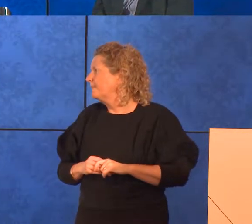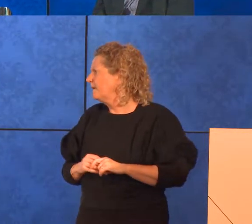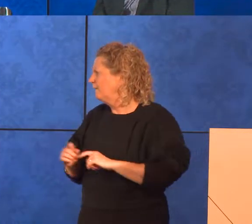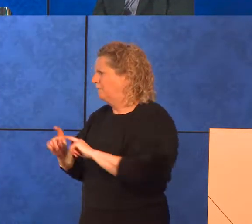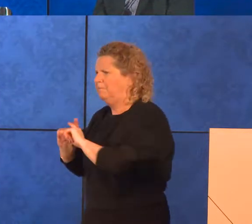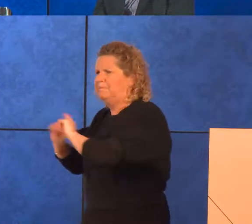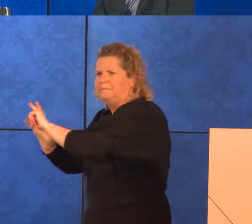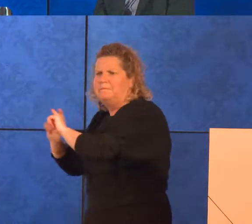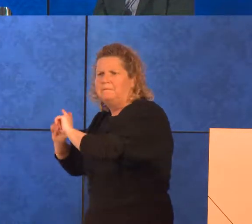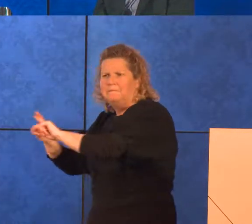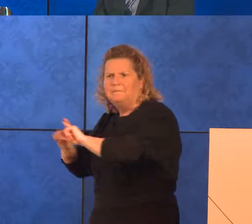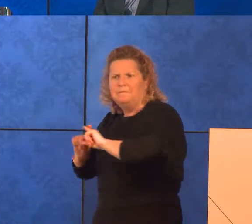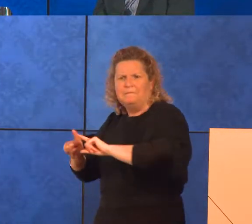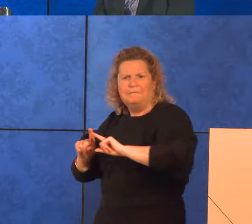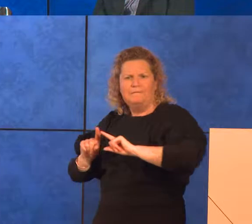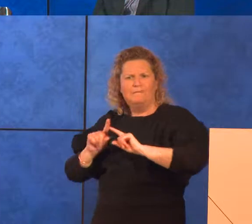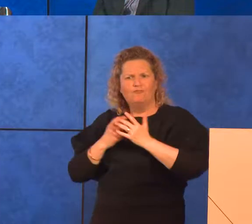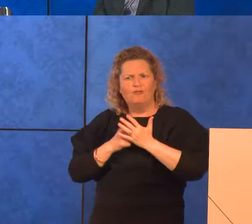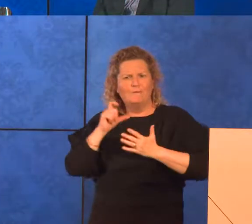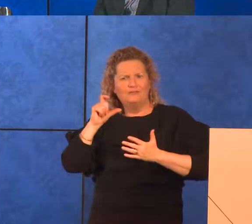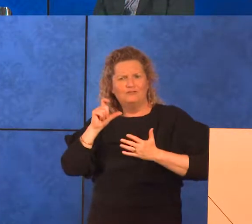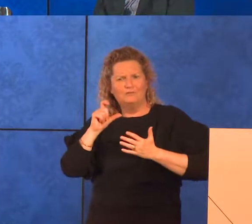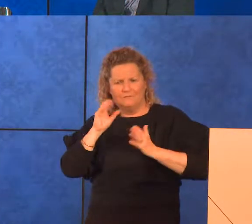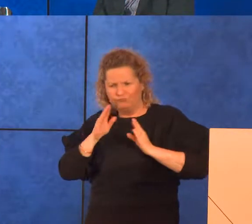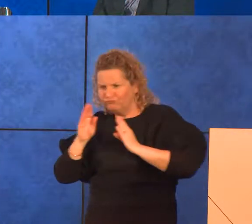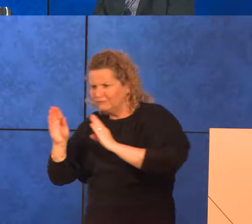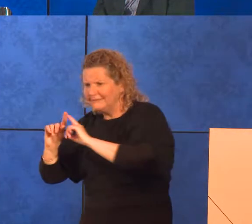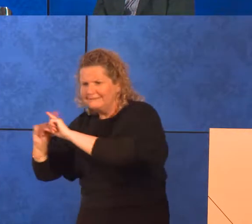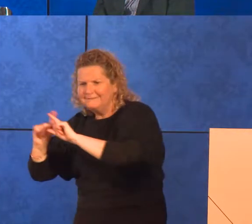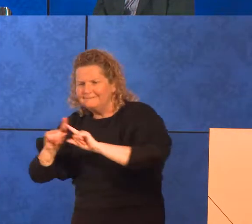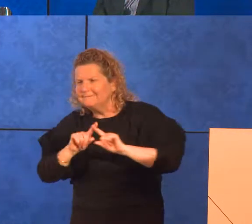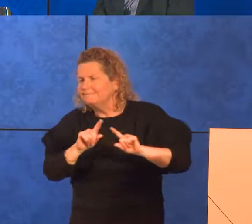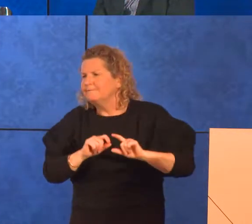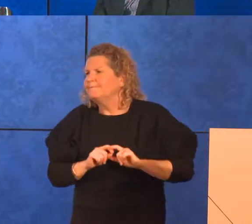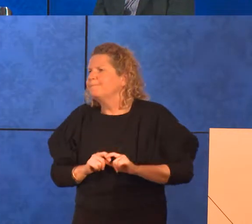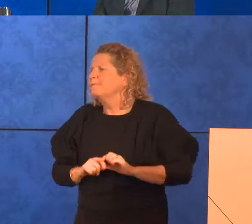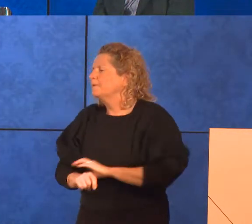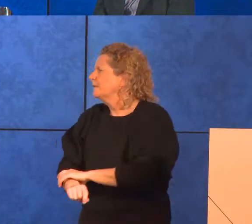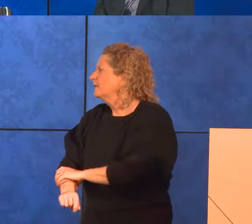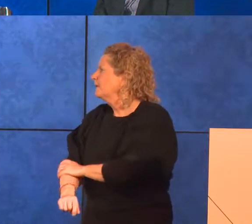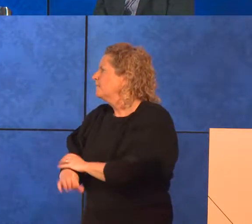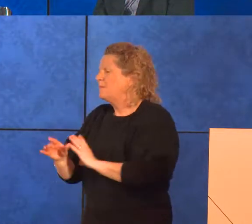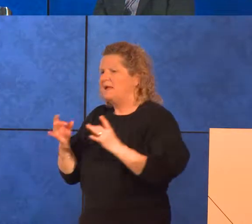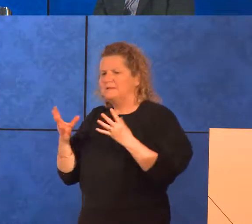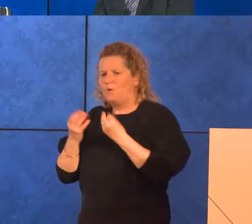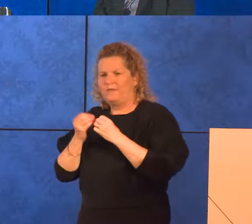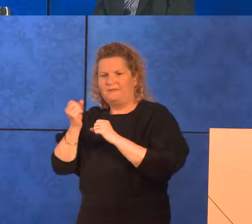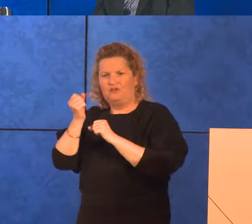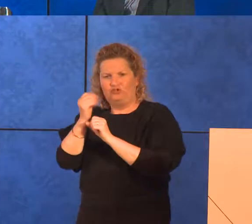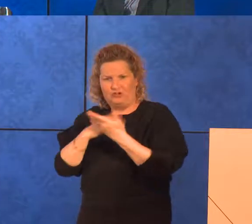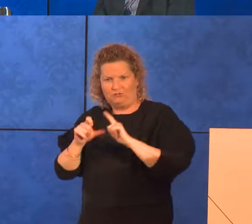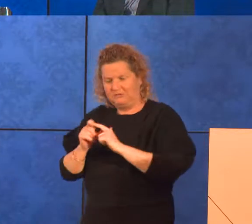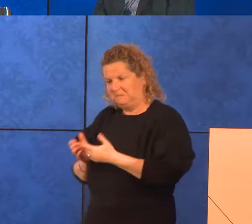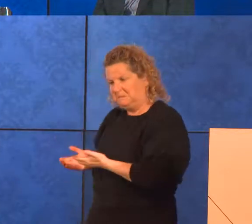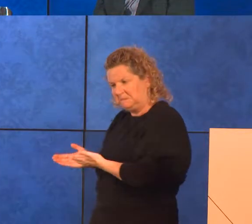different Royal Commissions, focusing on very different things. I might start with you, Gerard, just